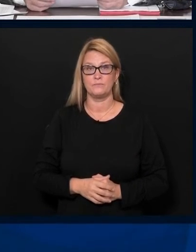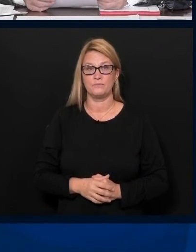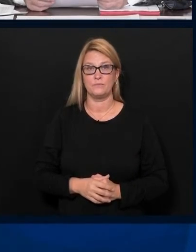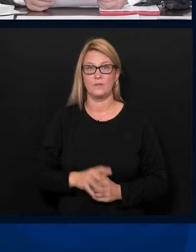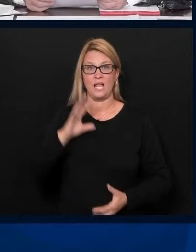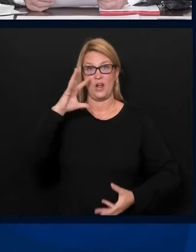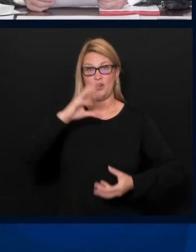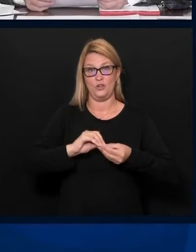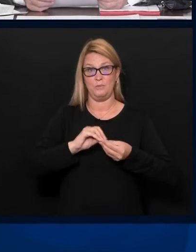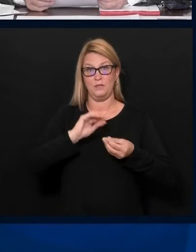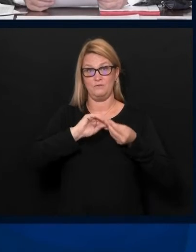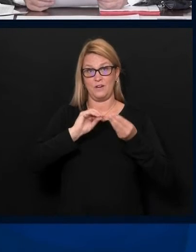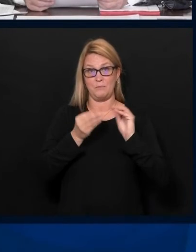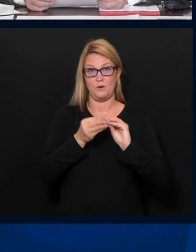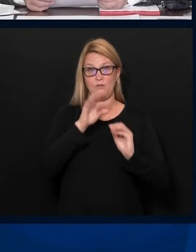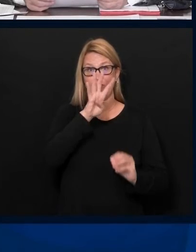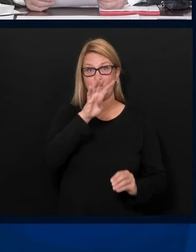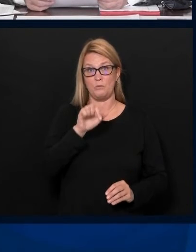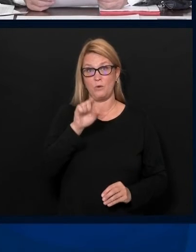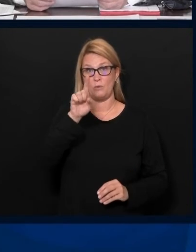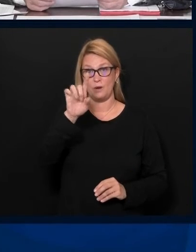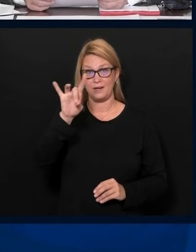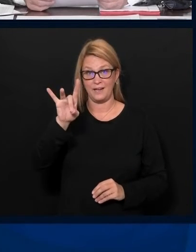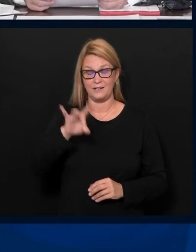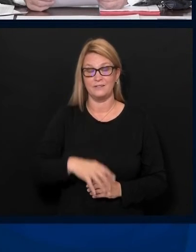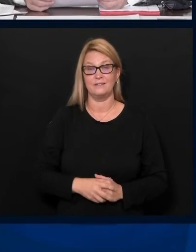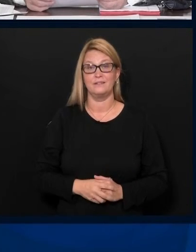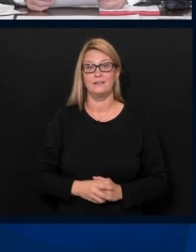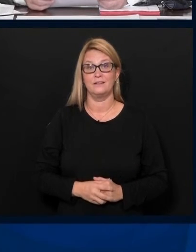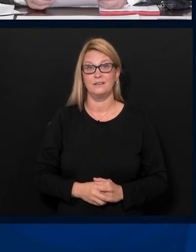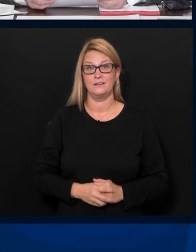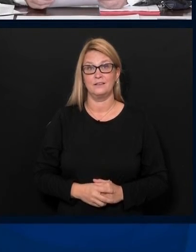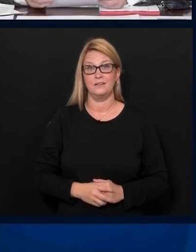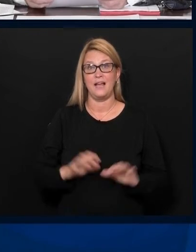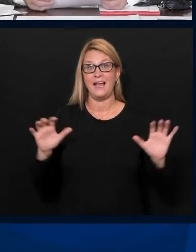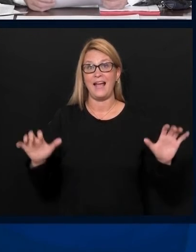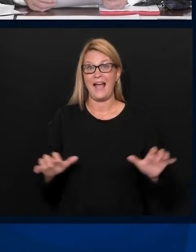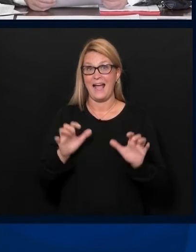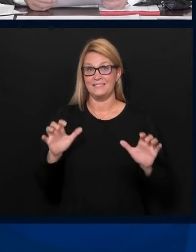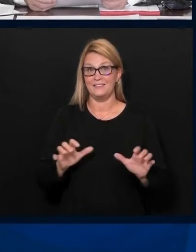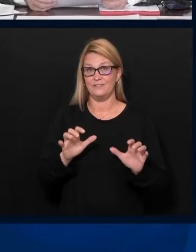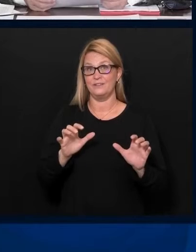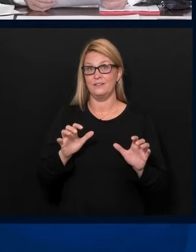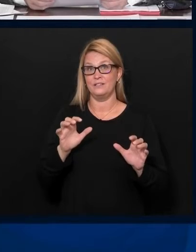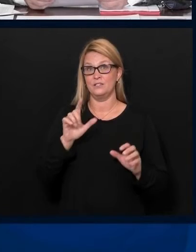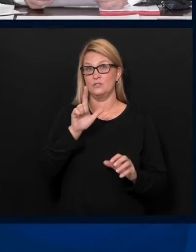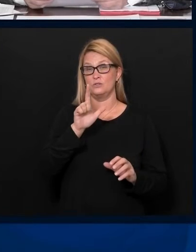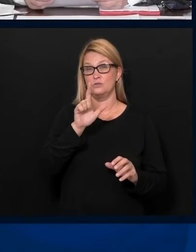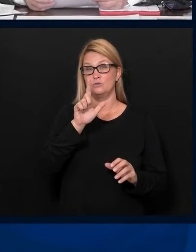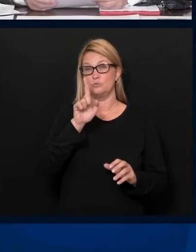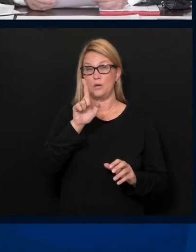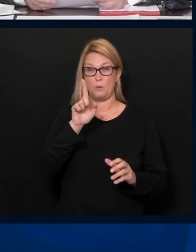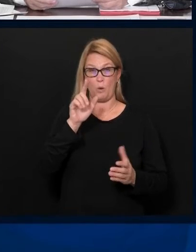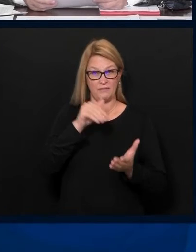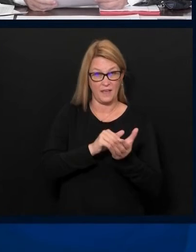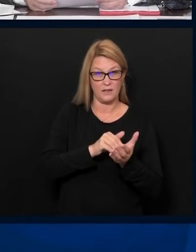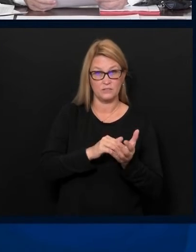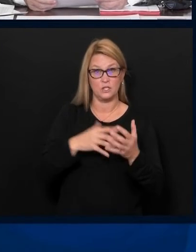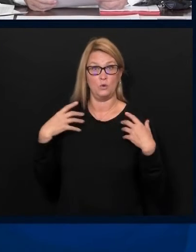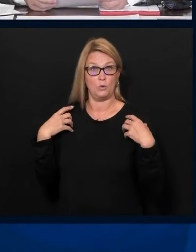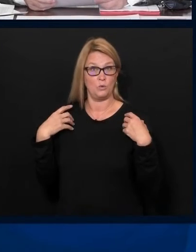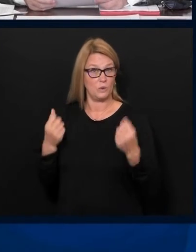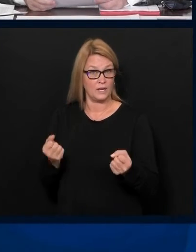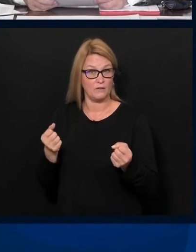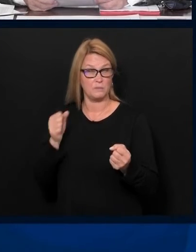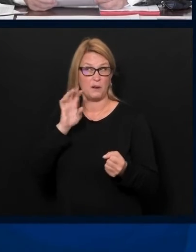Our cumulative rate is at 4.18. Our active cases are a little over 21,000, and our recovered